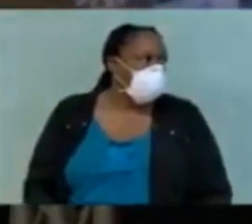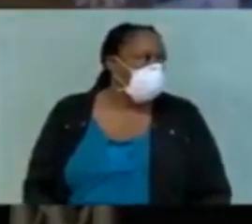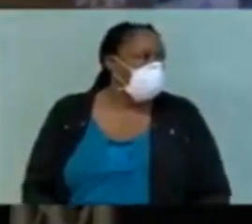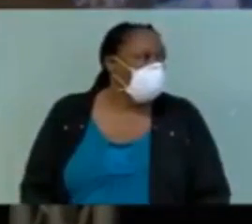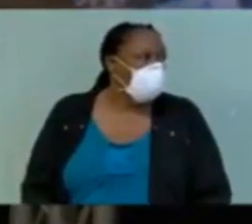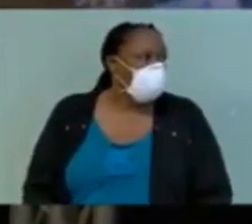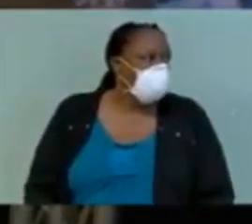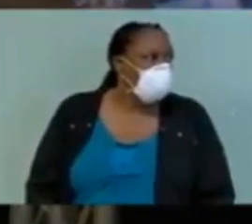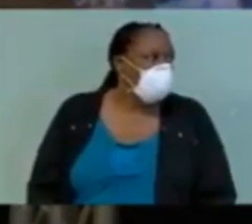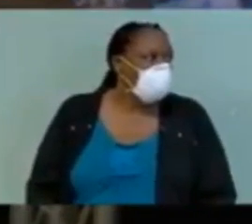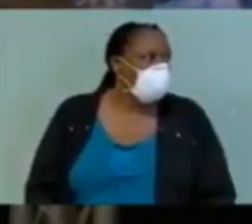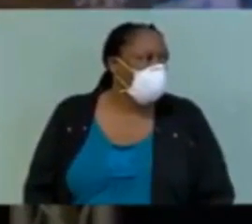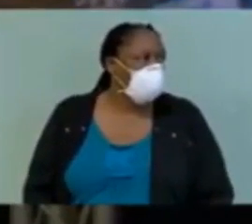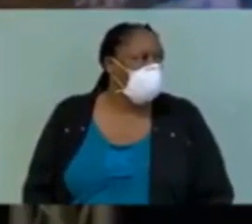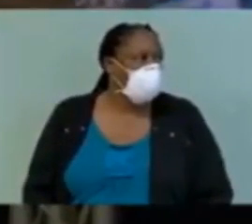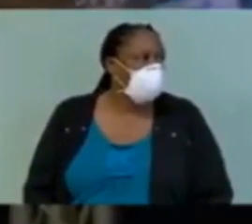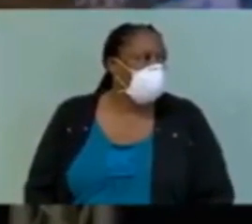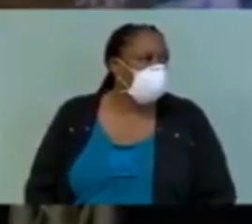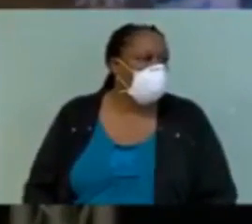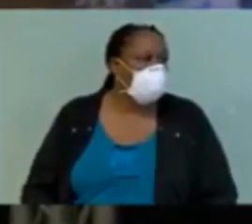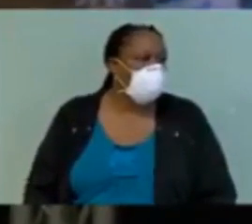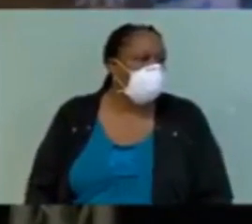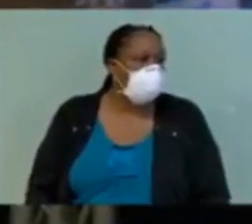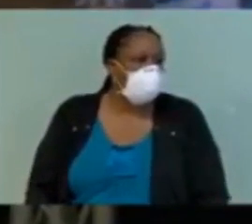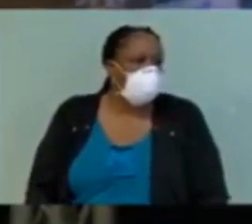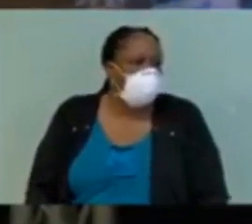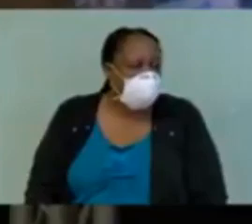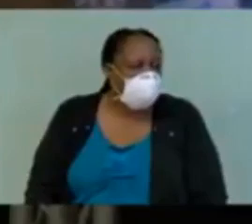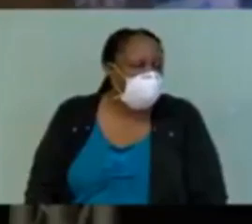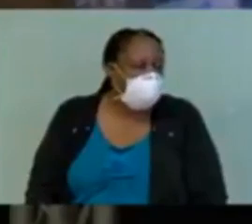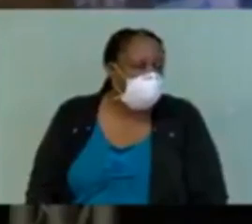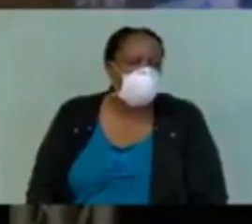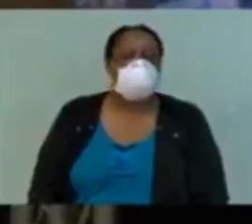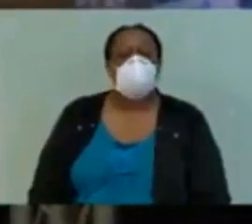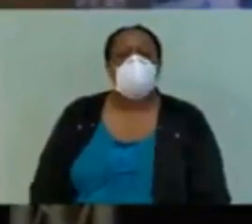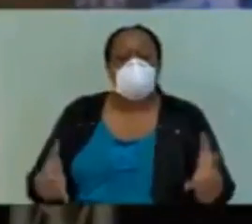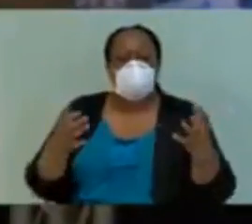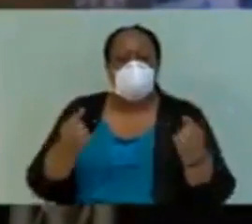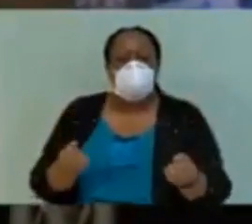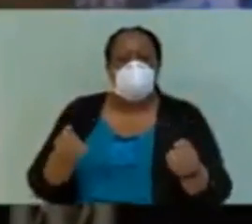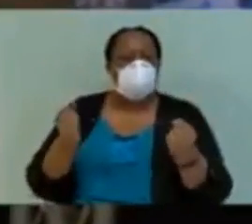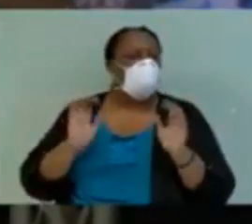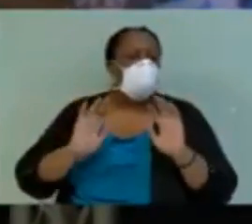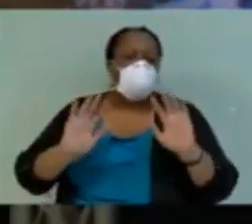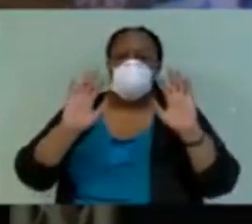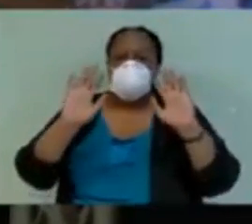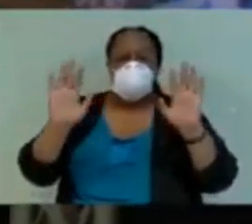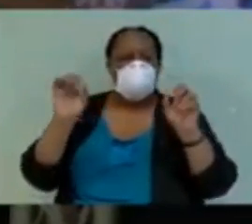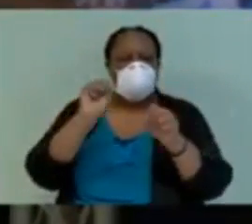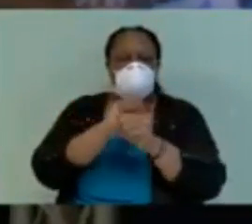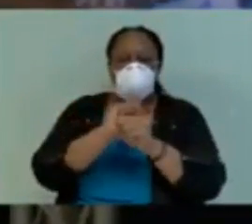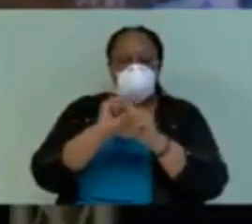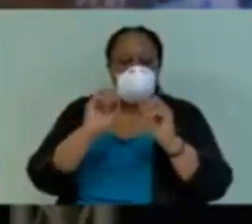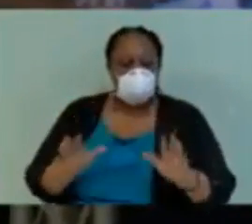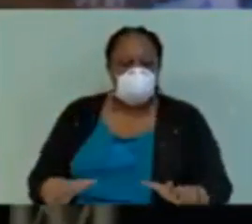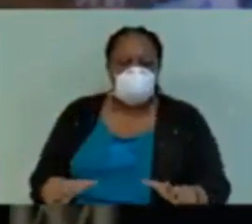such times that we test the commitment to the sacred motto of our